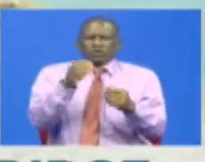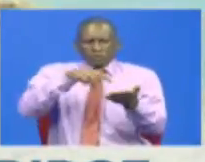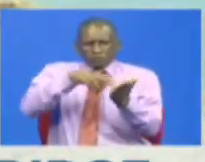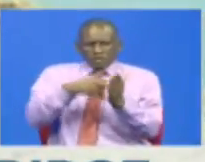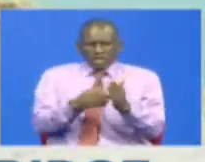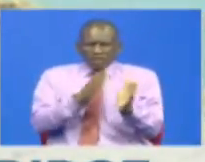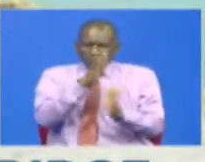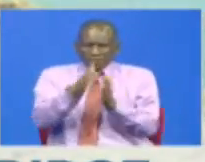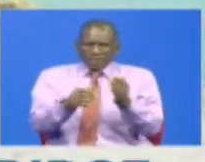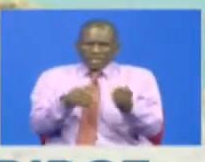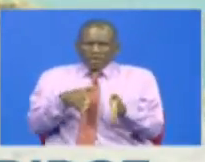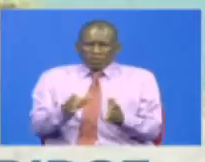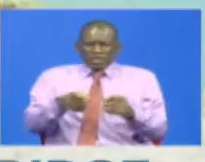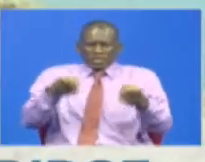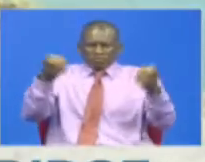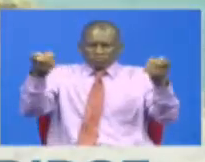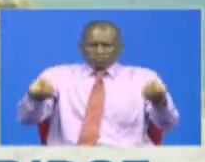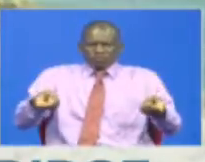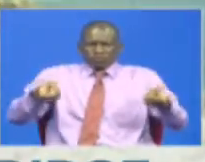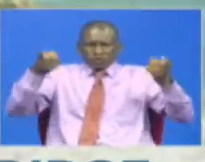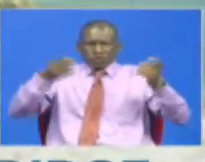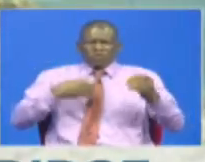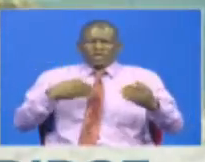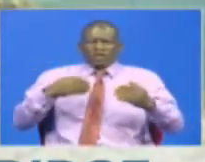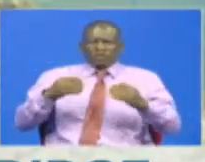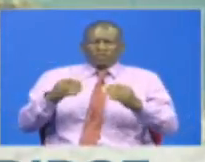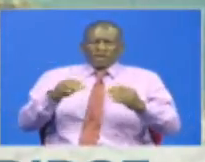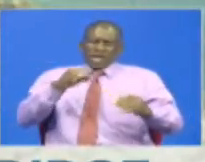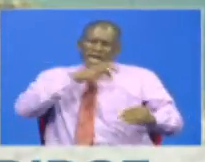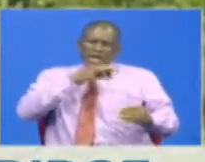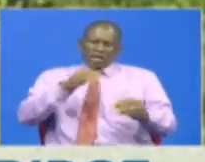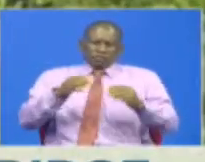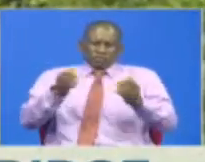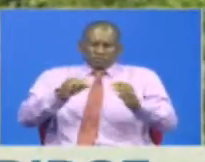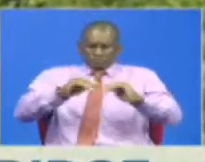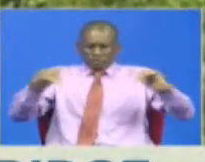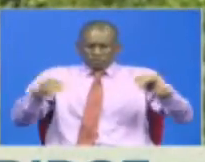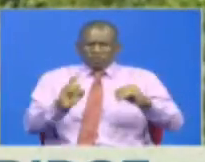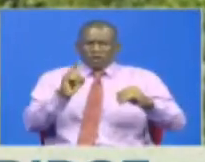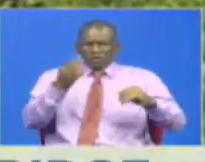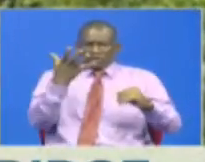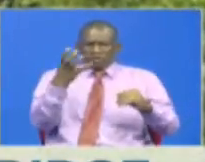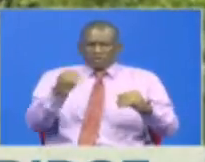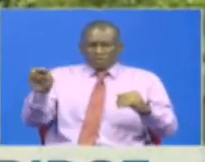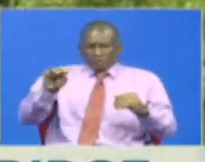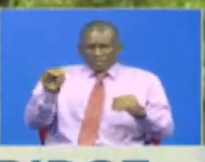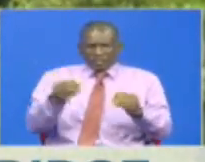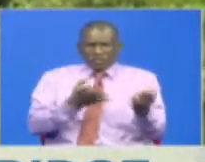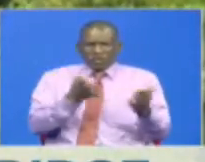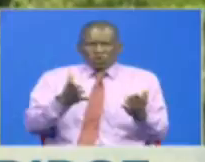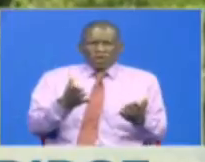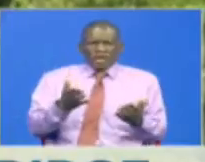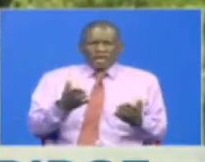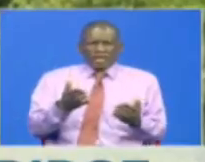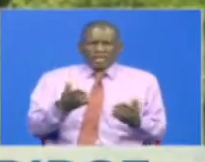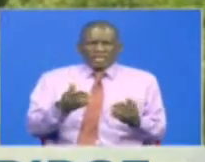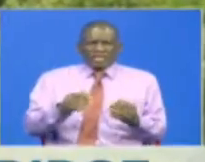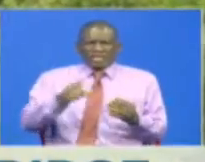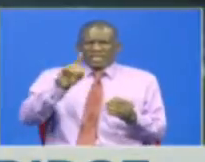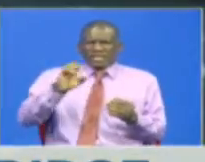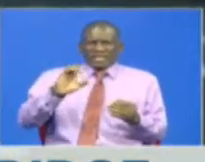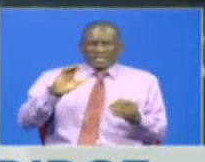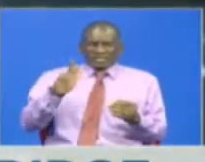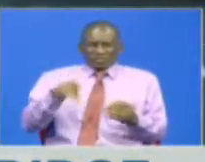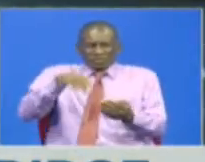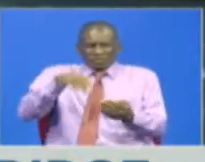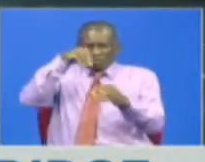the suspension cables will have an allowance of 150 meters at the middle of the channel, where hydraulic decks will be installed